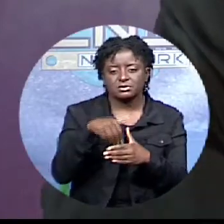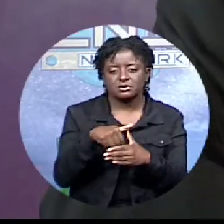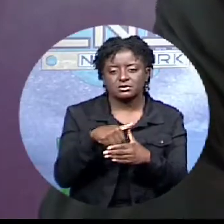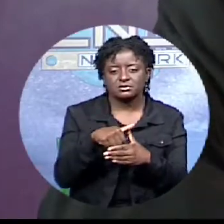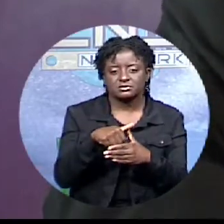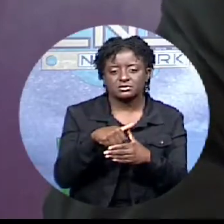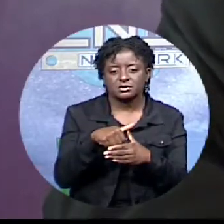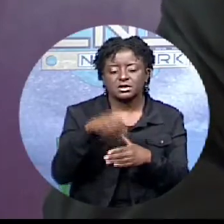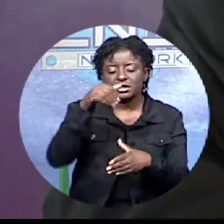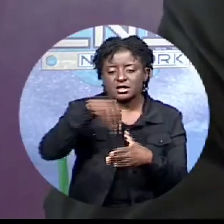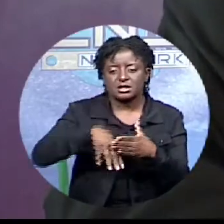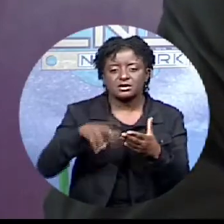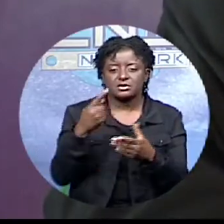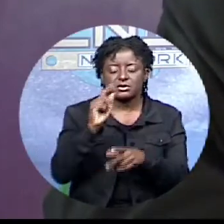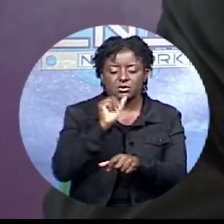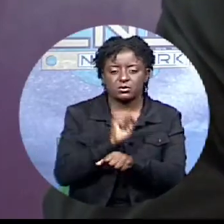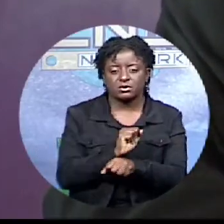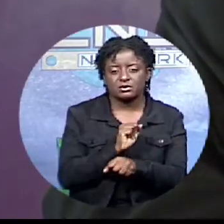in the work.